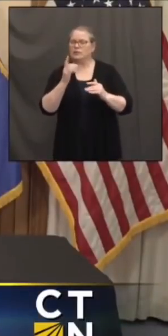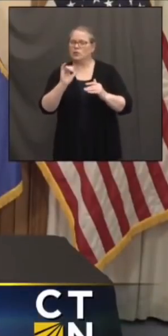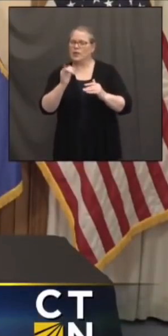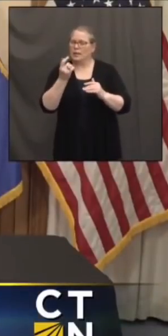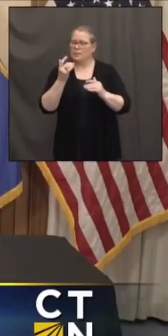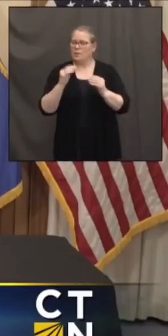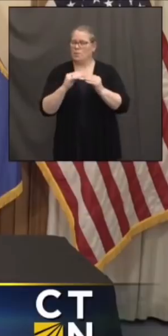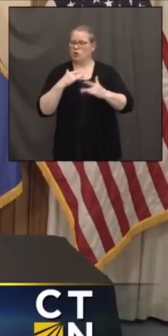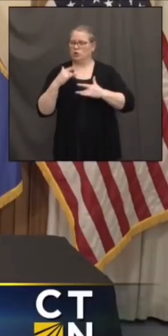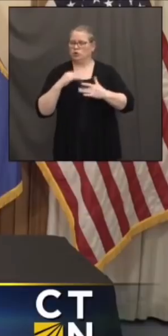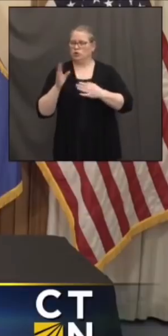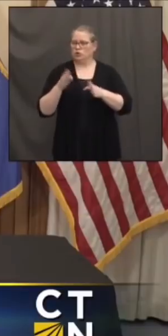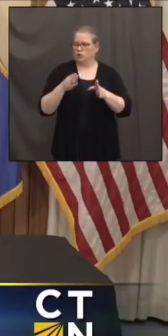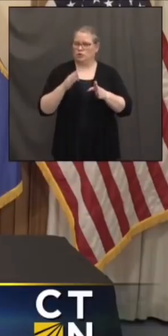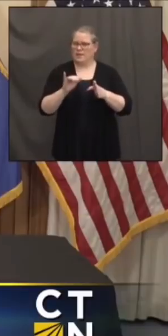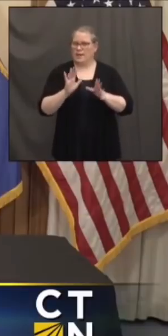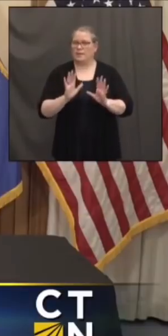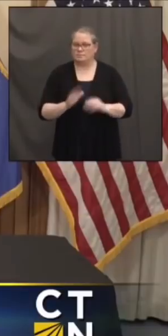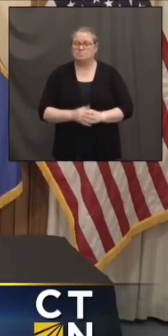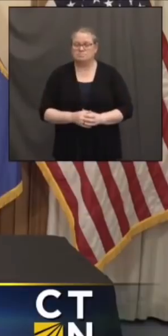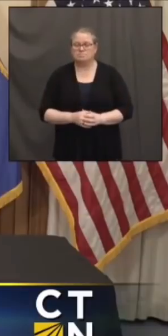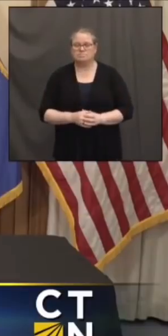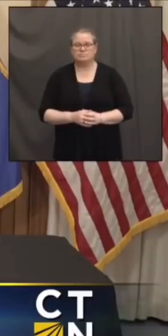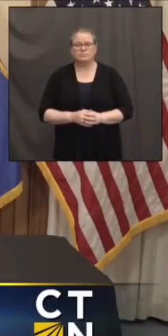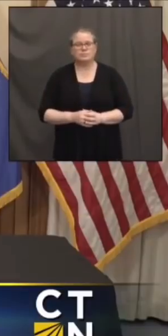WTIC 1080 News.